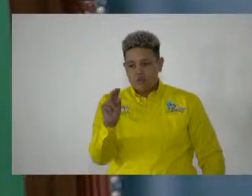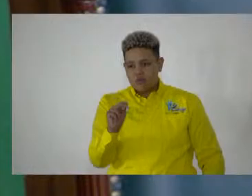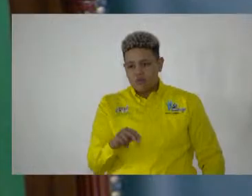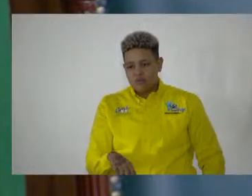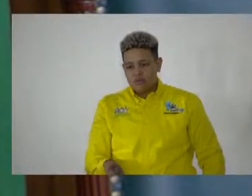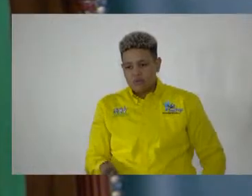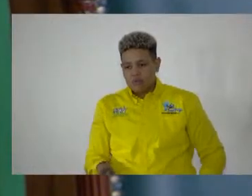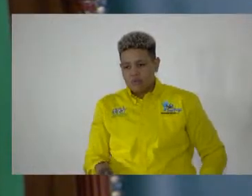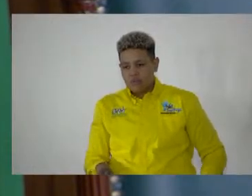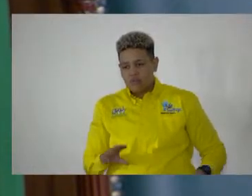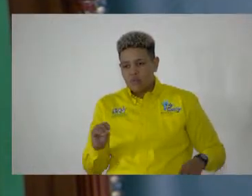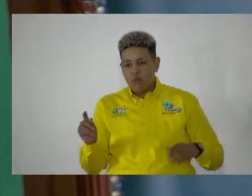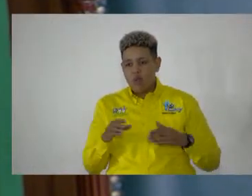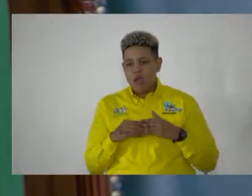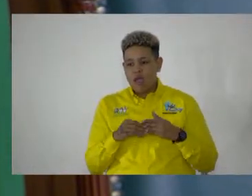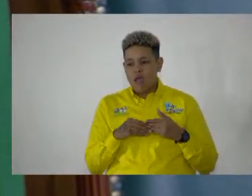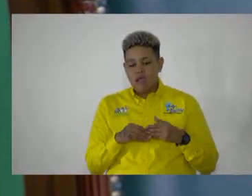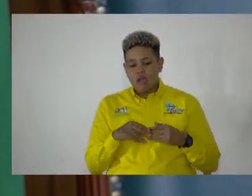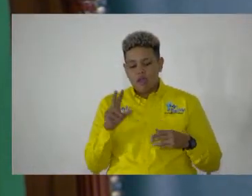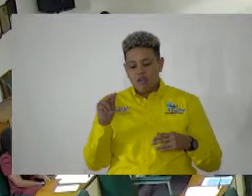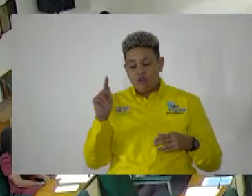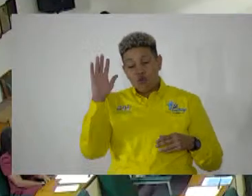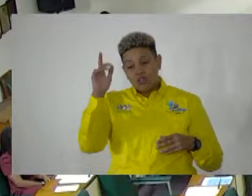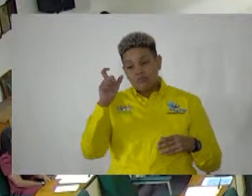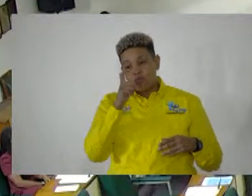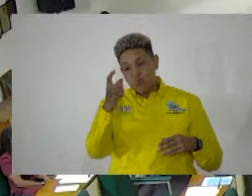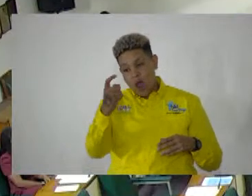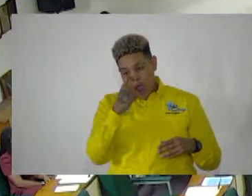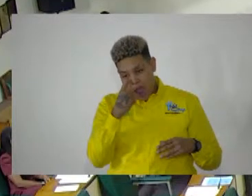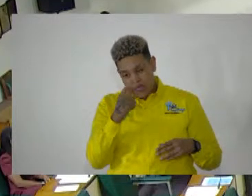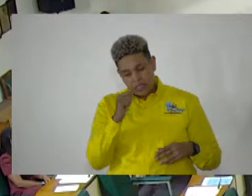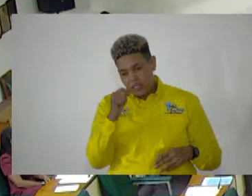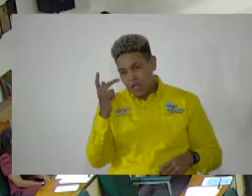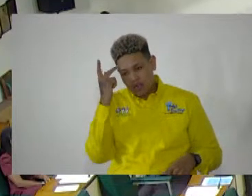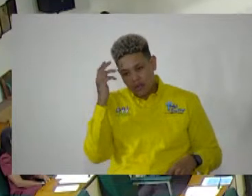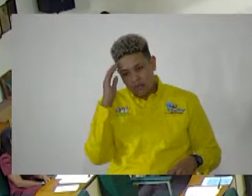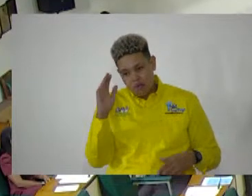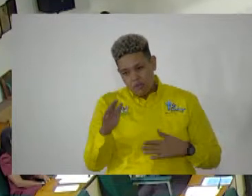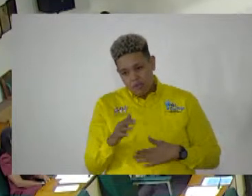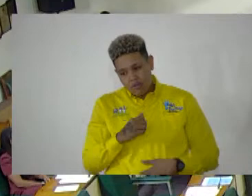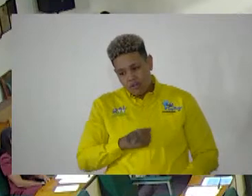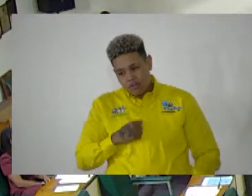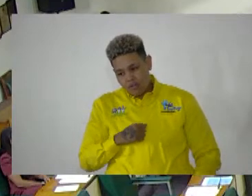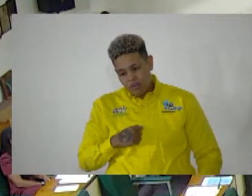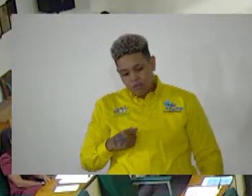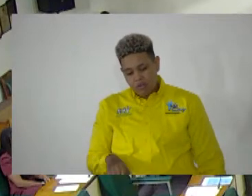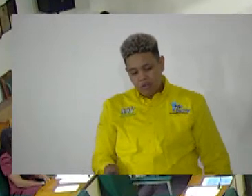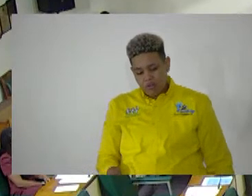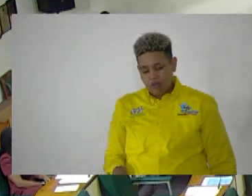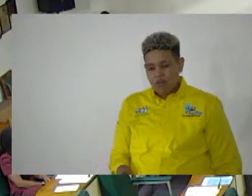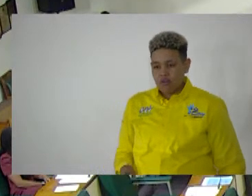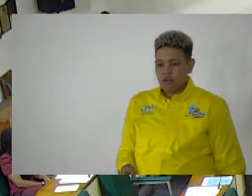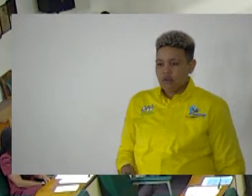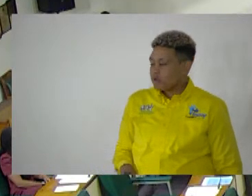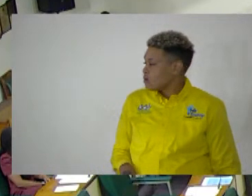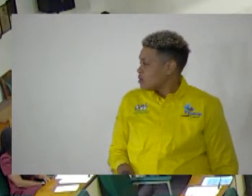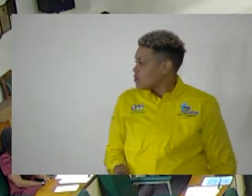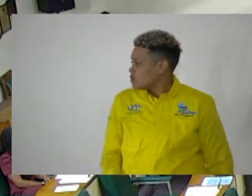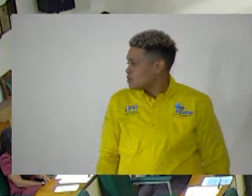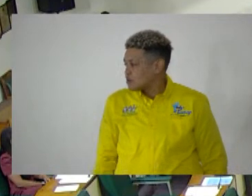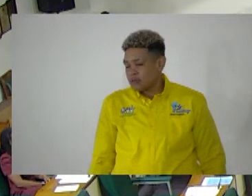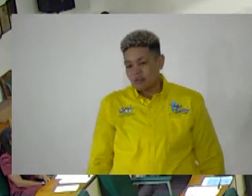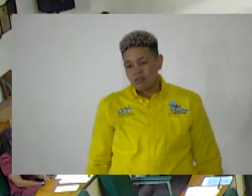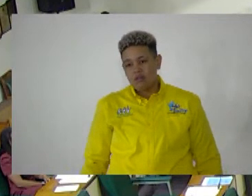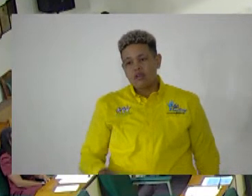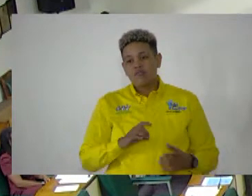So we have no latitude? No, the speaker is whom you would need to approach. Okay, sorry. But